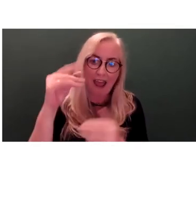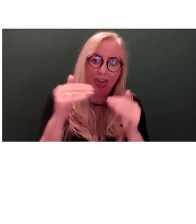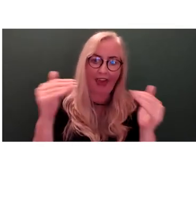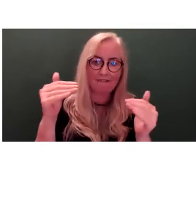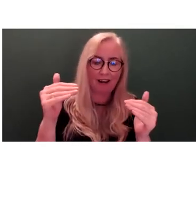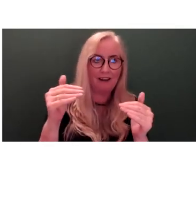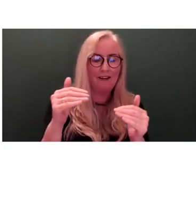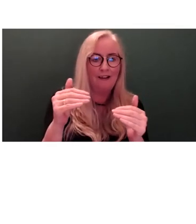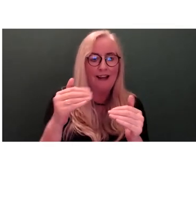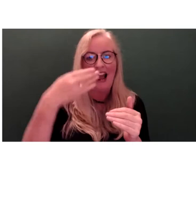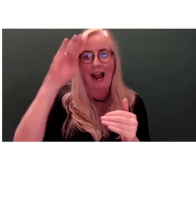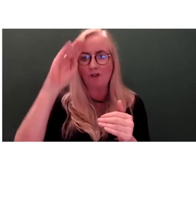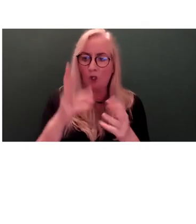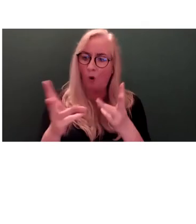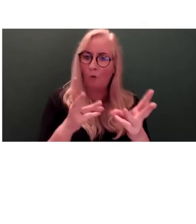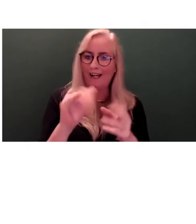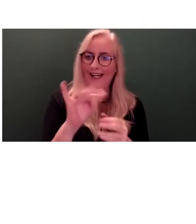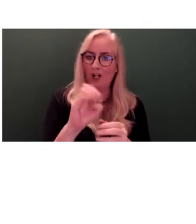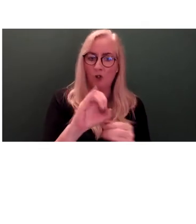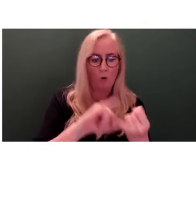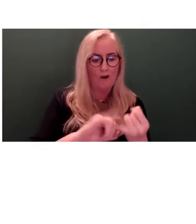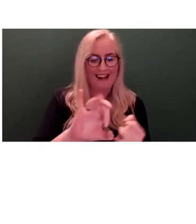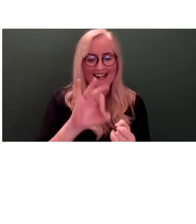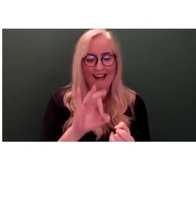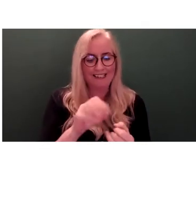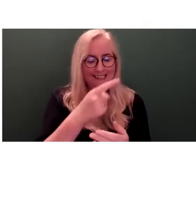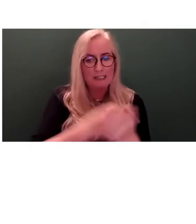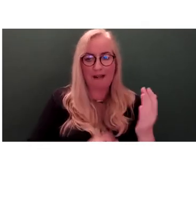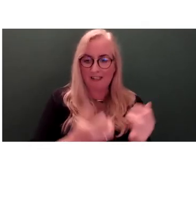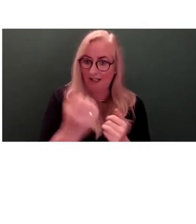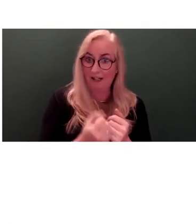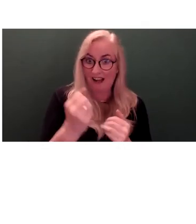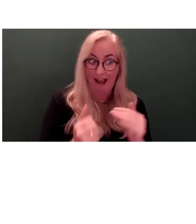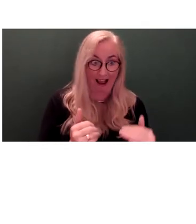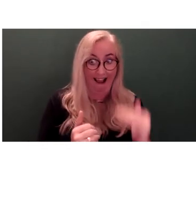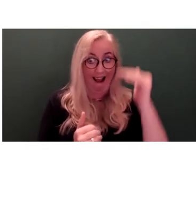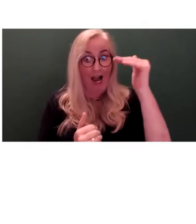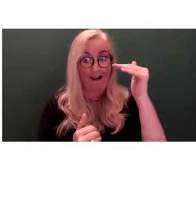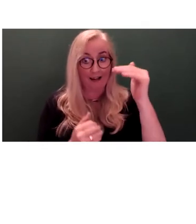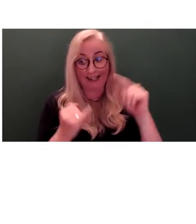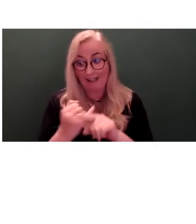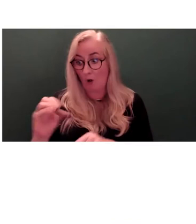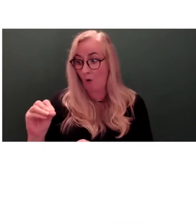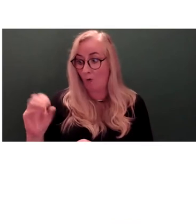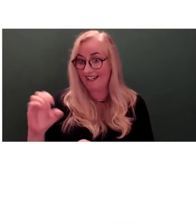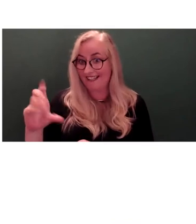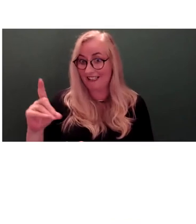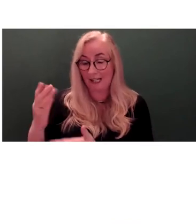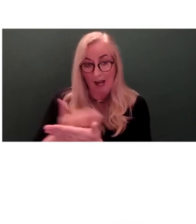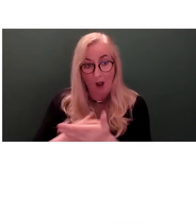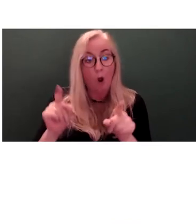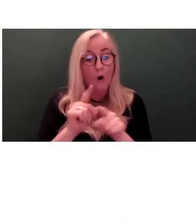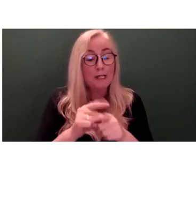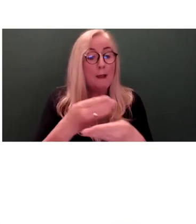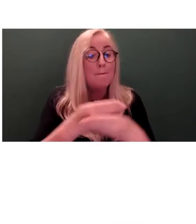working age of those who are receiving disability payments, one of the highest shares in the OECD. And yet we also have one of the largest gaps